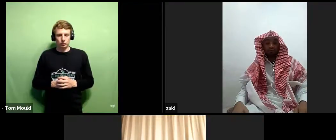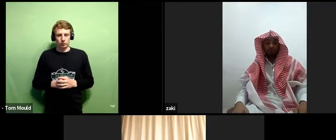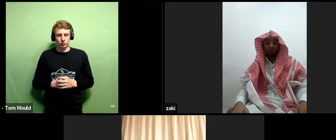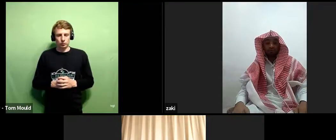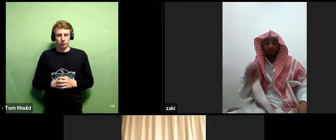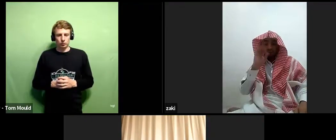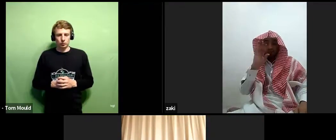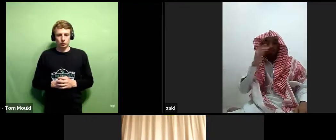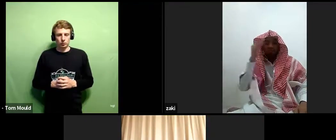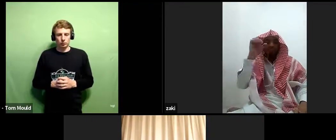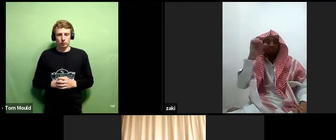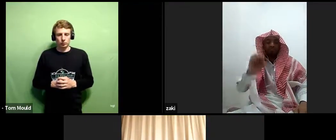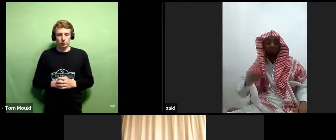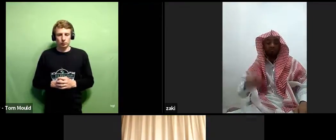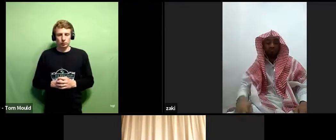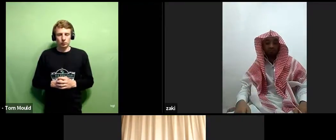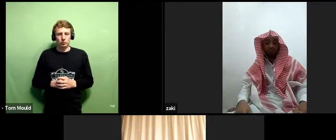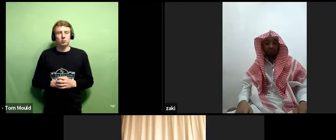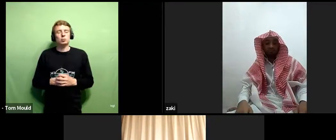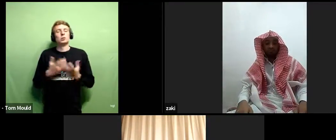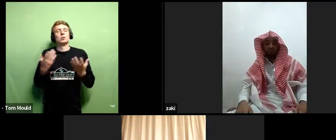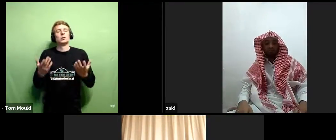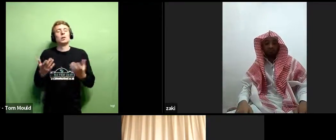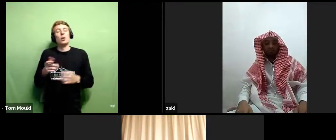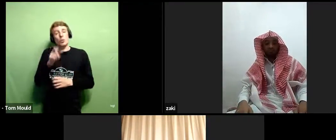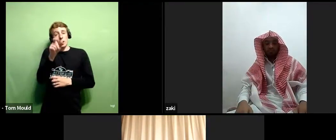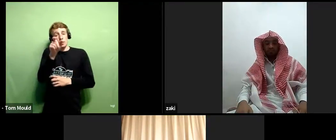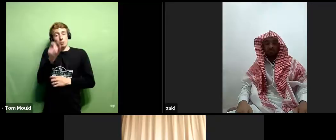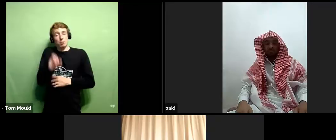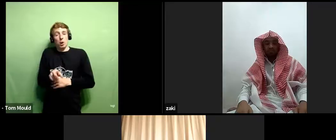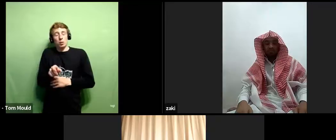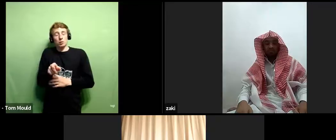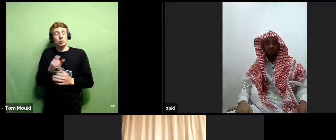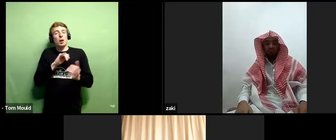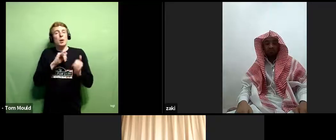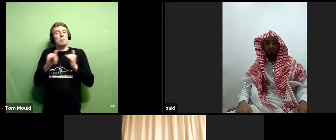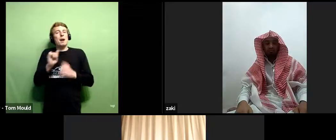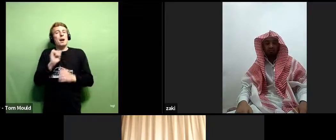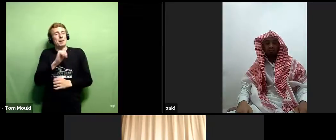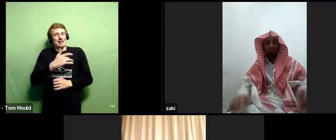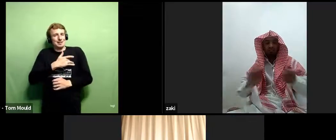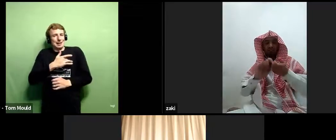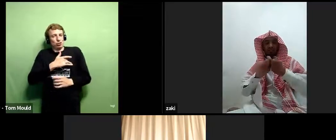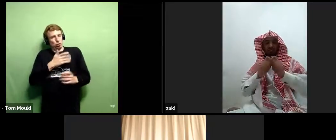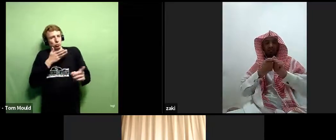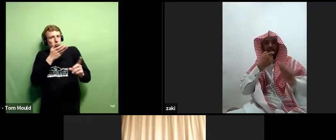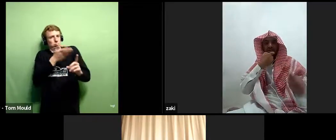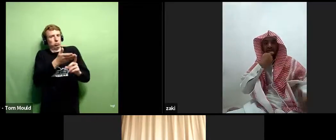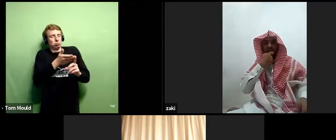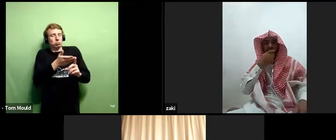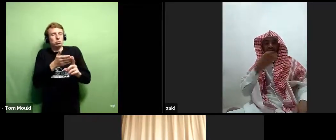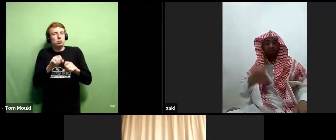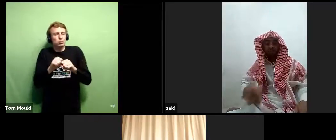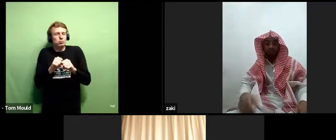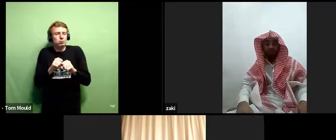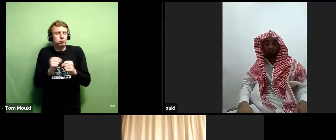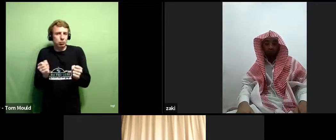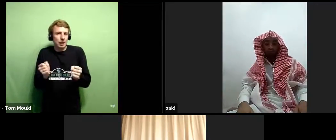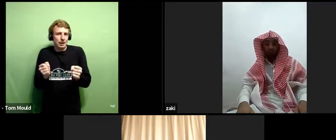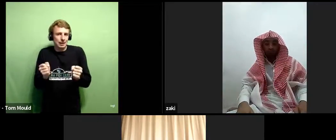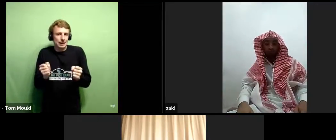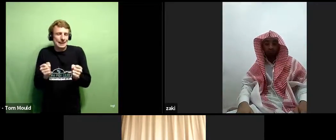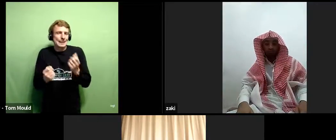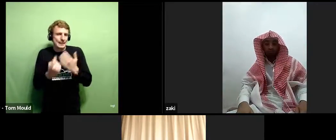So when an individual's intention breaks, their intention to fast, it breaks. And that can be when an